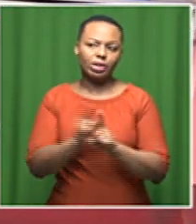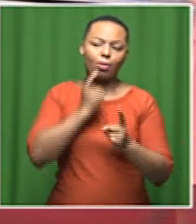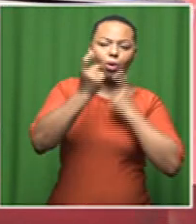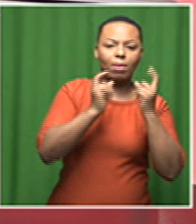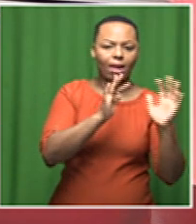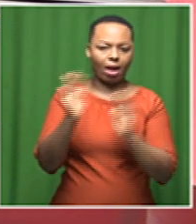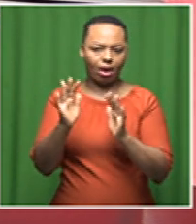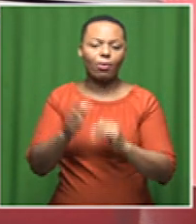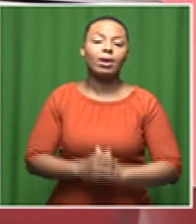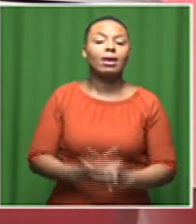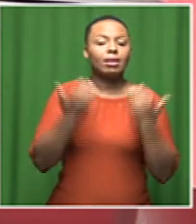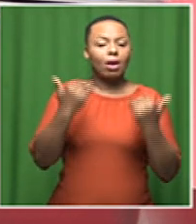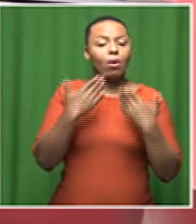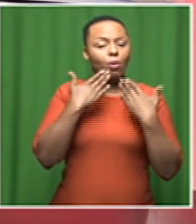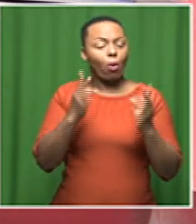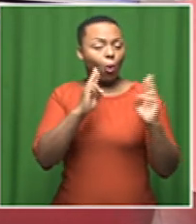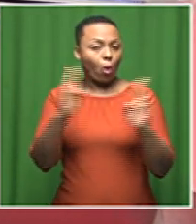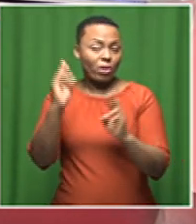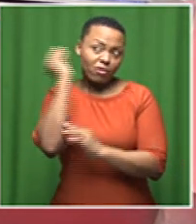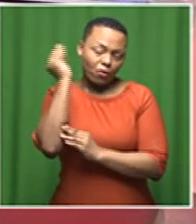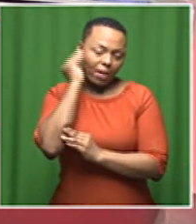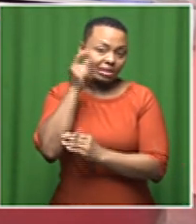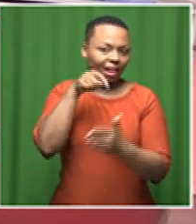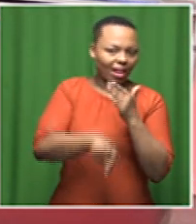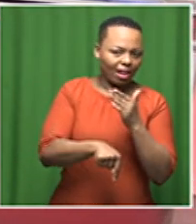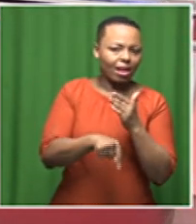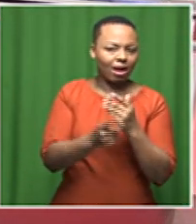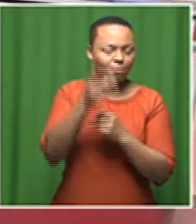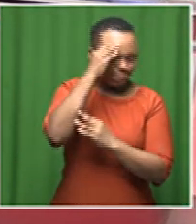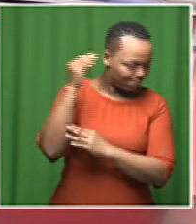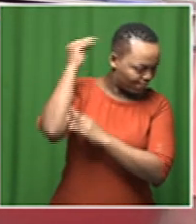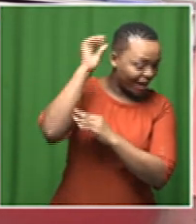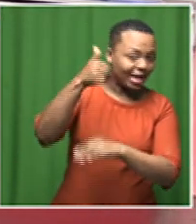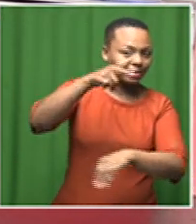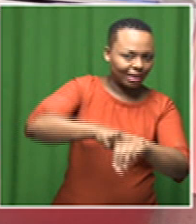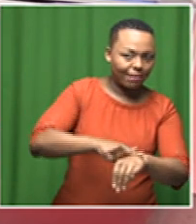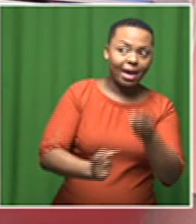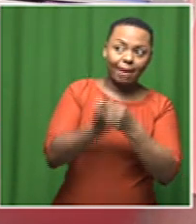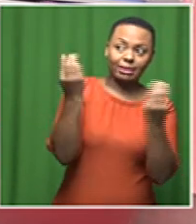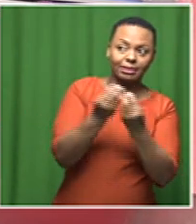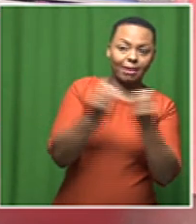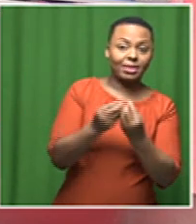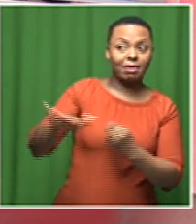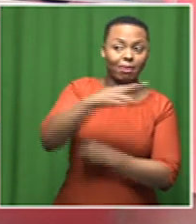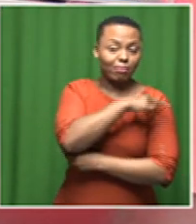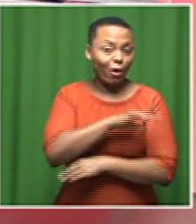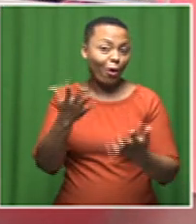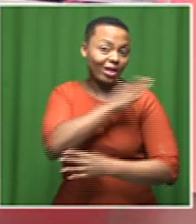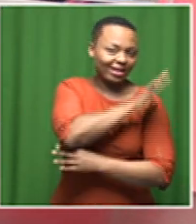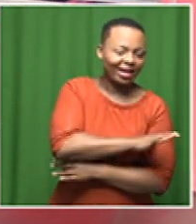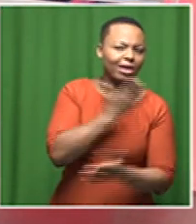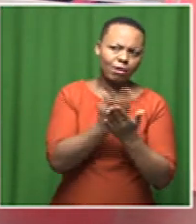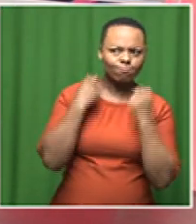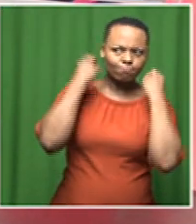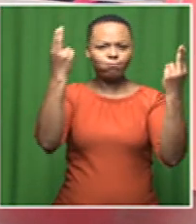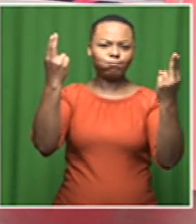Thank you for joining the show, and we hope that we've left you with little nuggets that you could take home with you so that the next time you have to interact with someone in the healthcare sector, you're able to stand